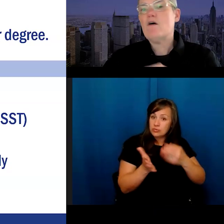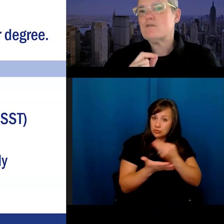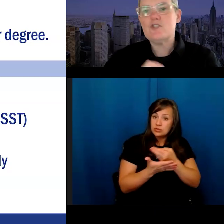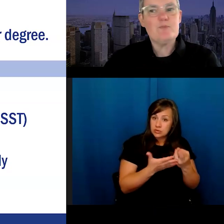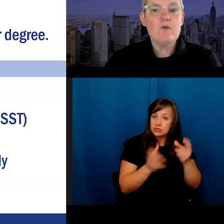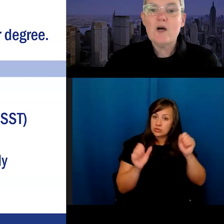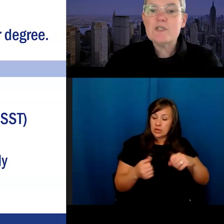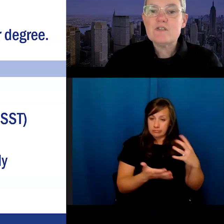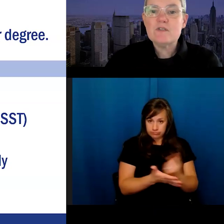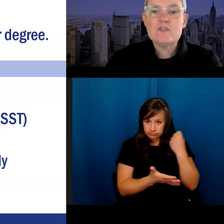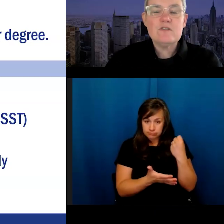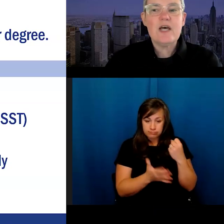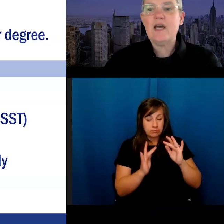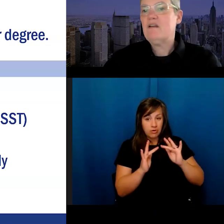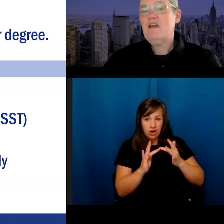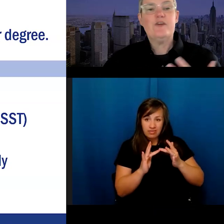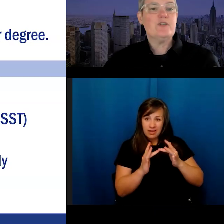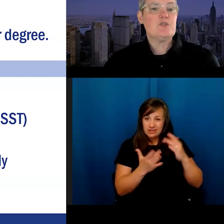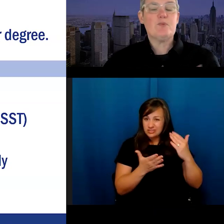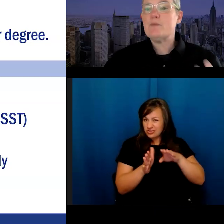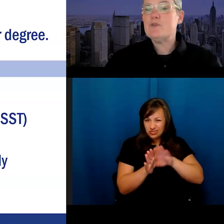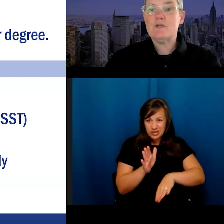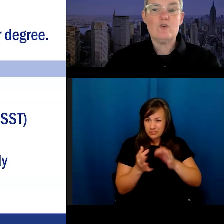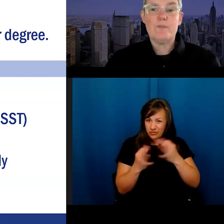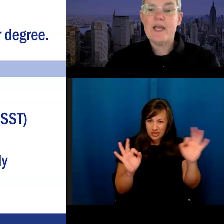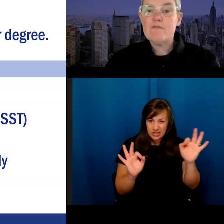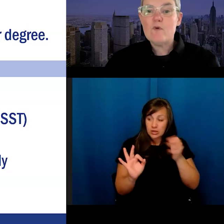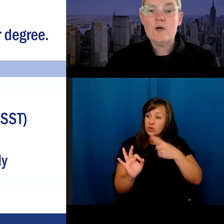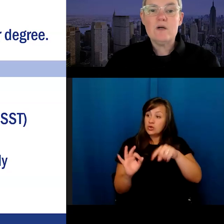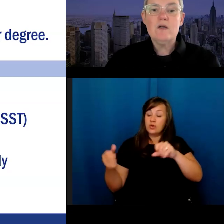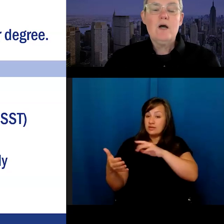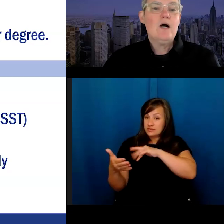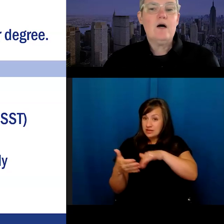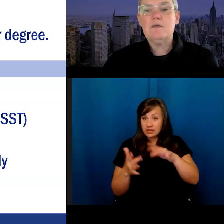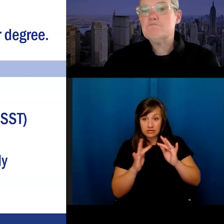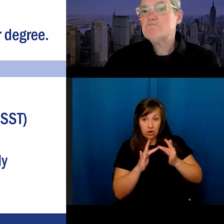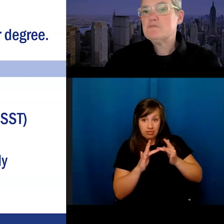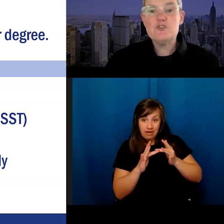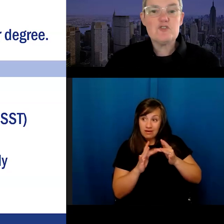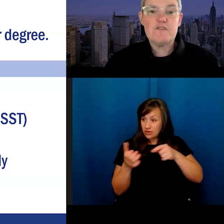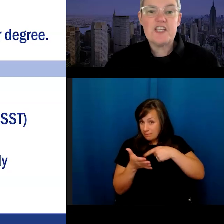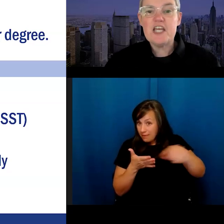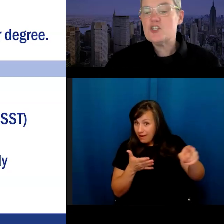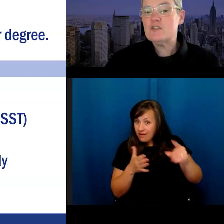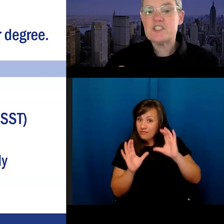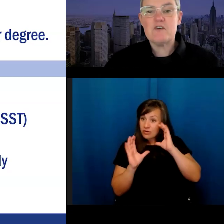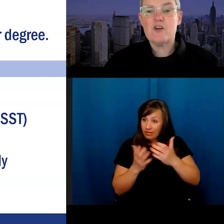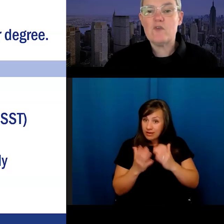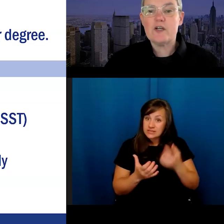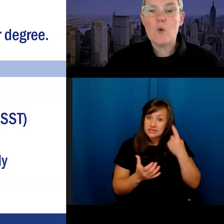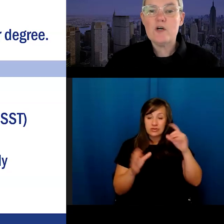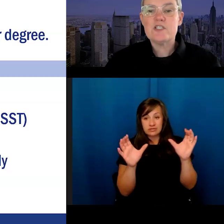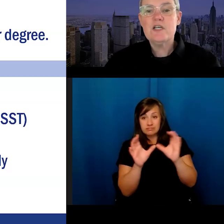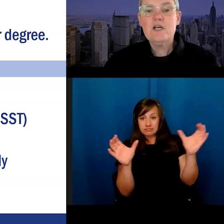There are also cheap online materials to do that. There is prep you can pay for to do certification, let's say